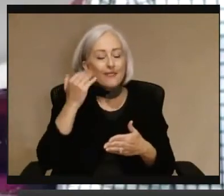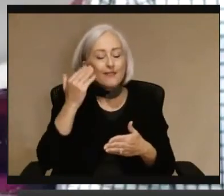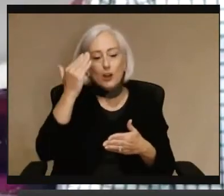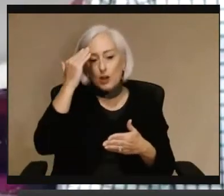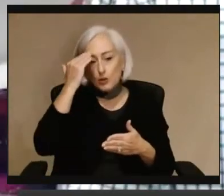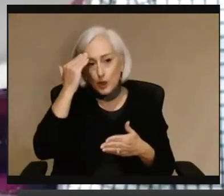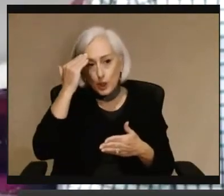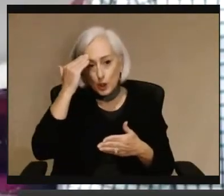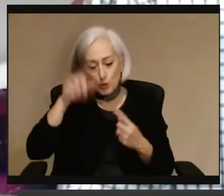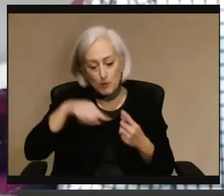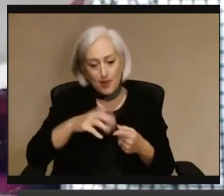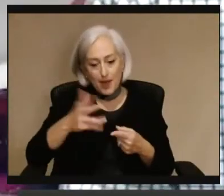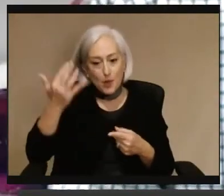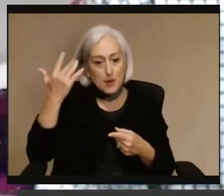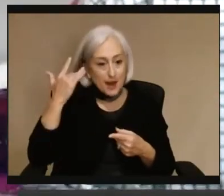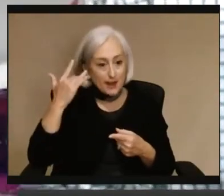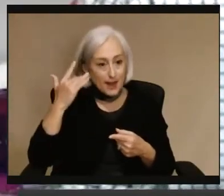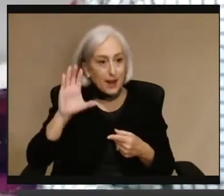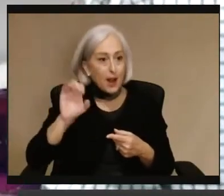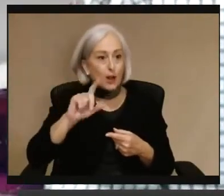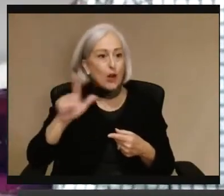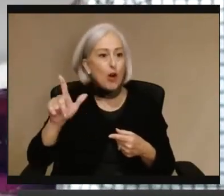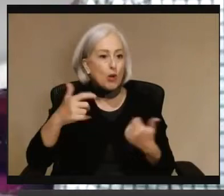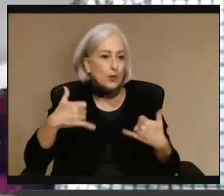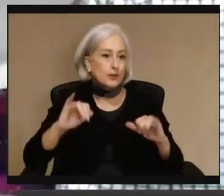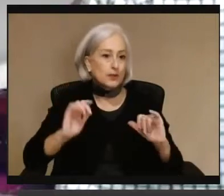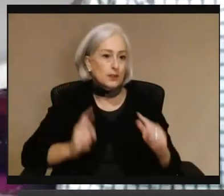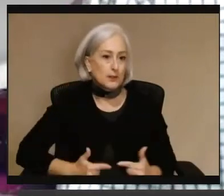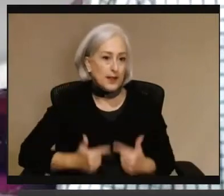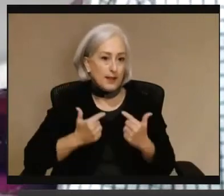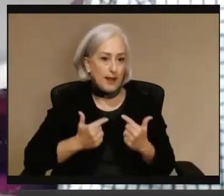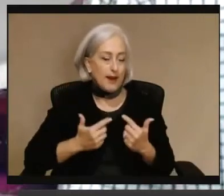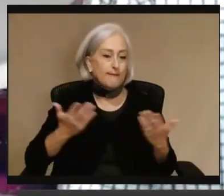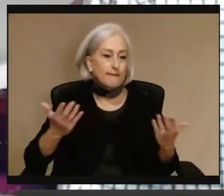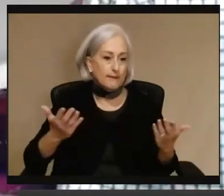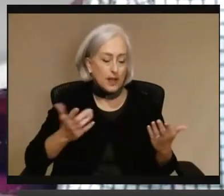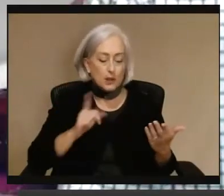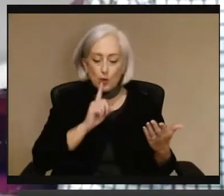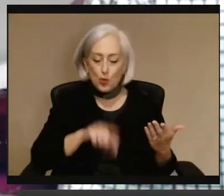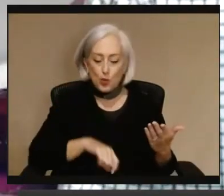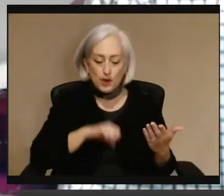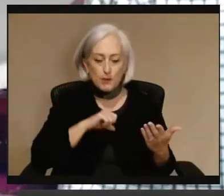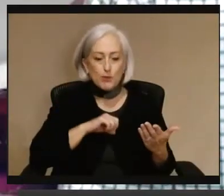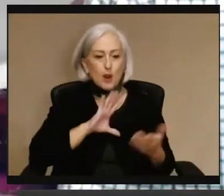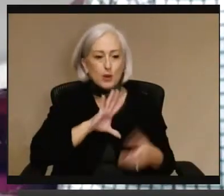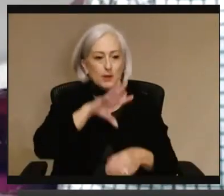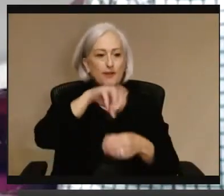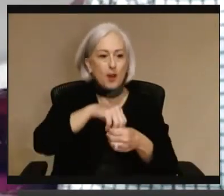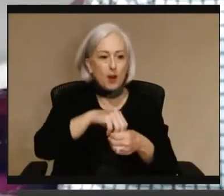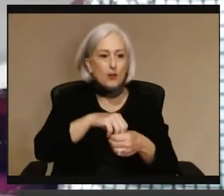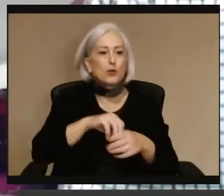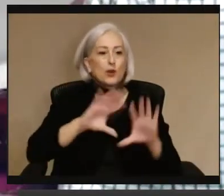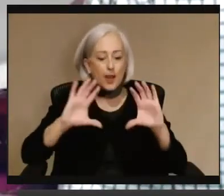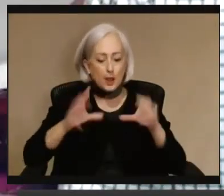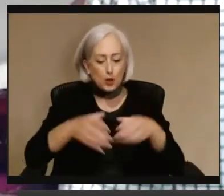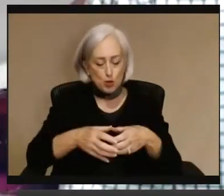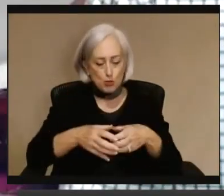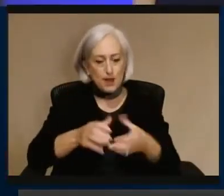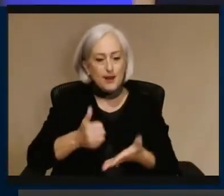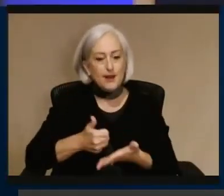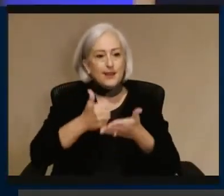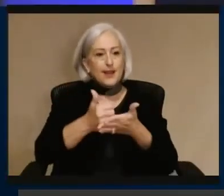and so we're so proud to be part of this group that's helping people, and we're going to stay the